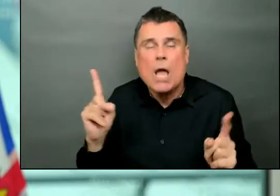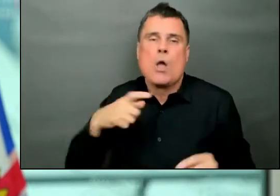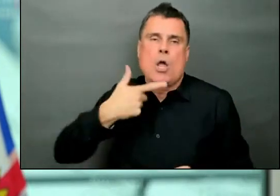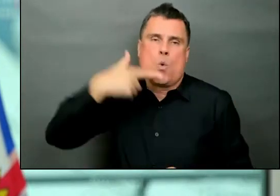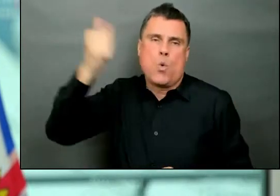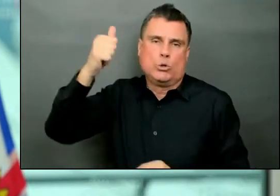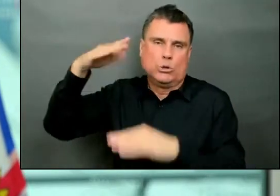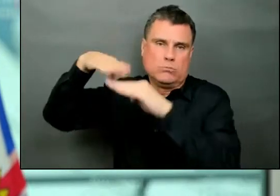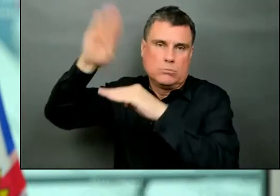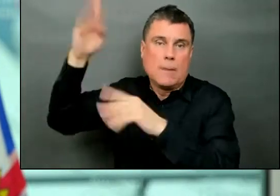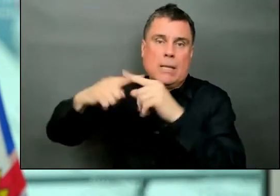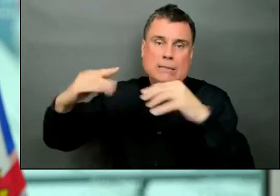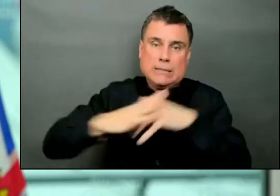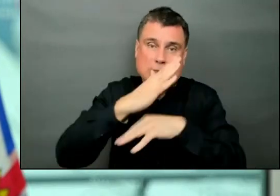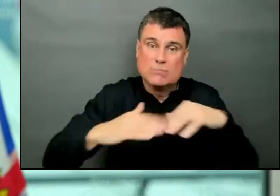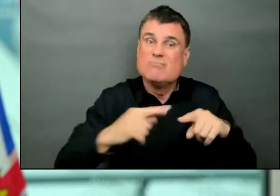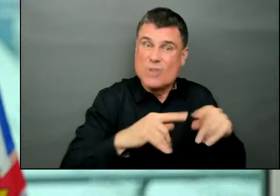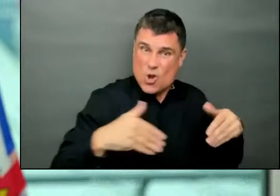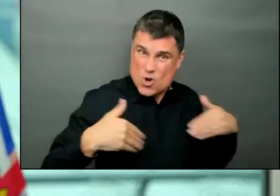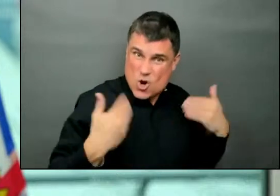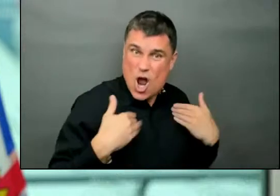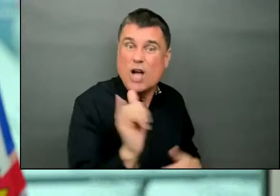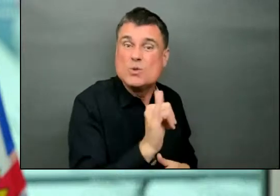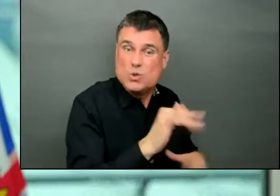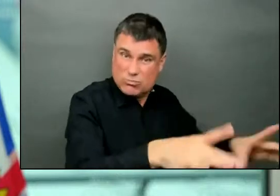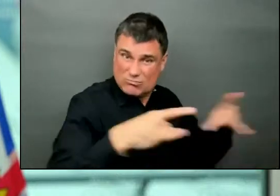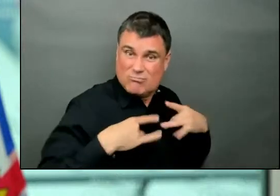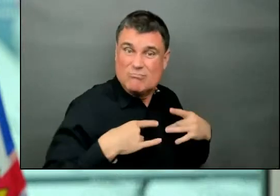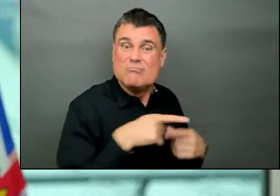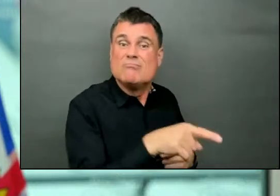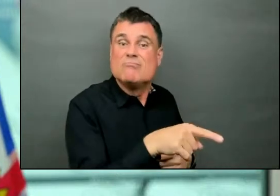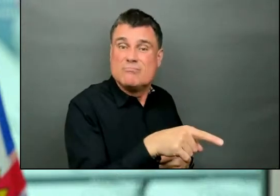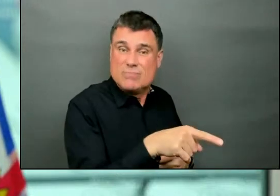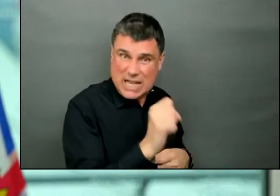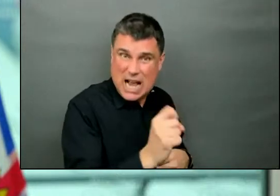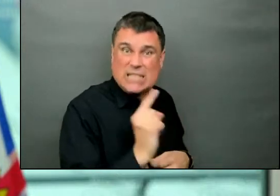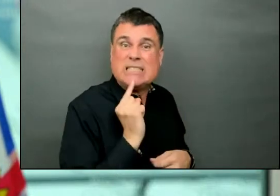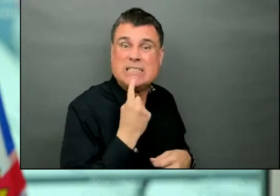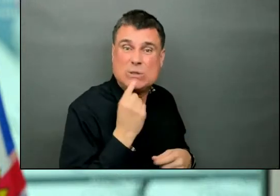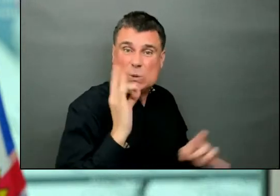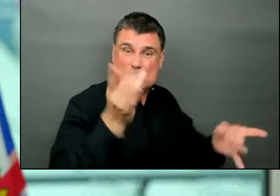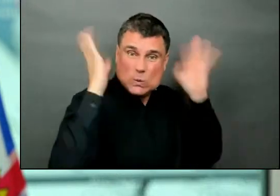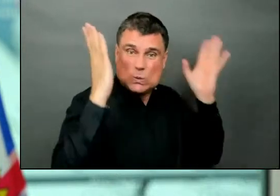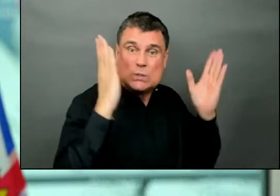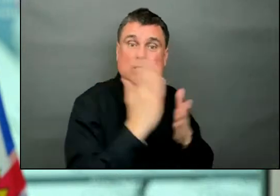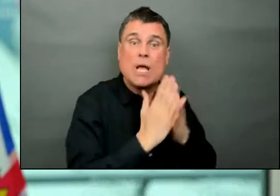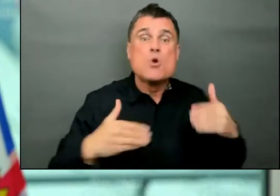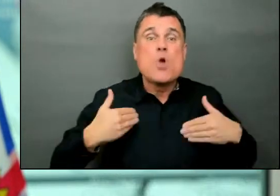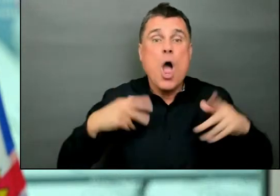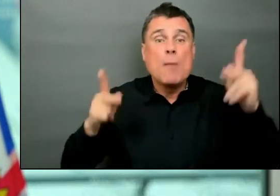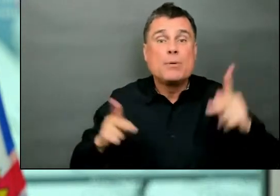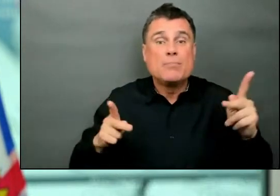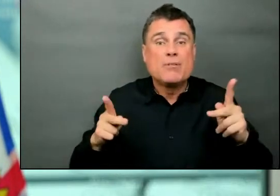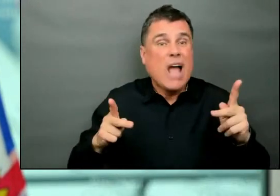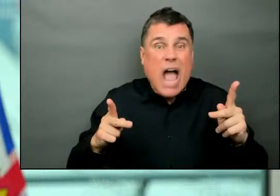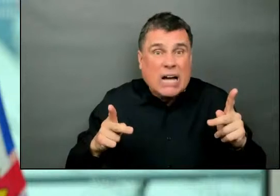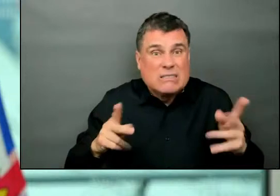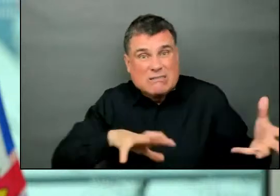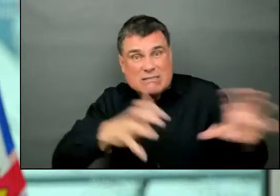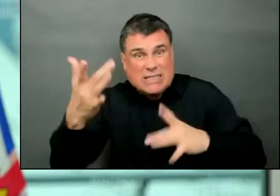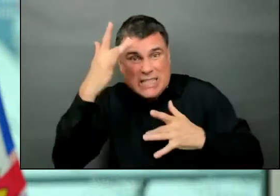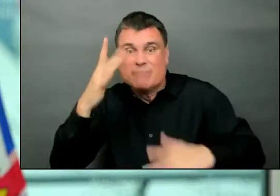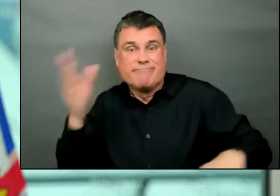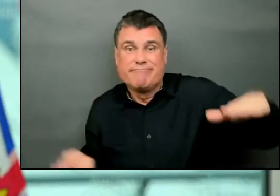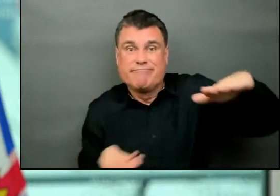this virus, and it can cause severe illness. We've seen hospitalizations in young people, and we've seen, sadly and